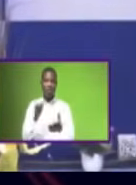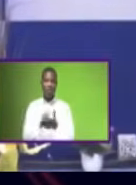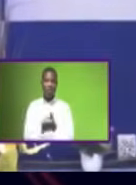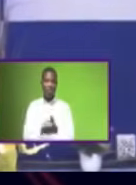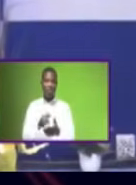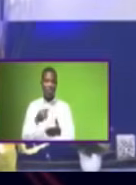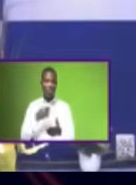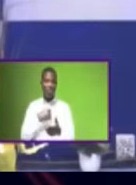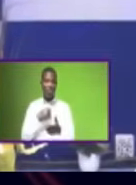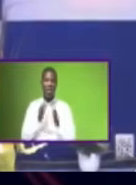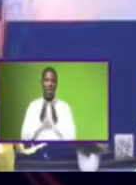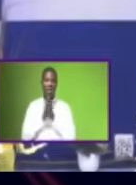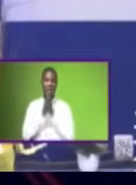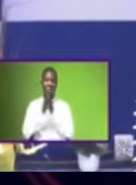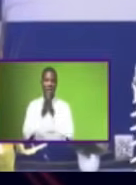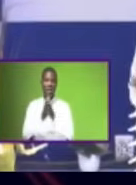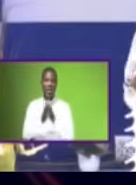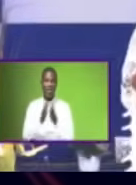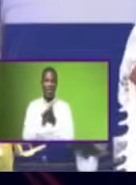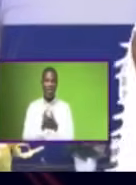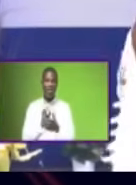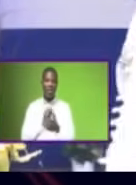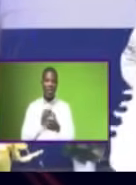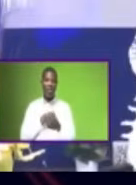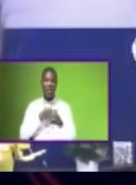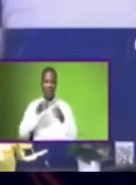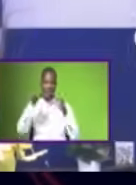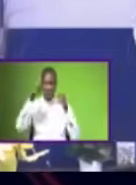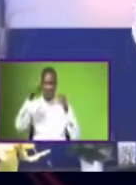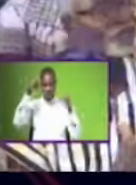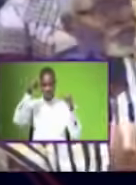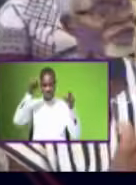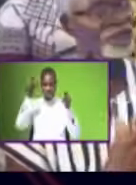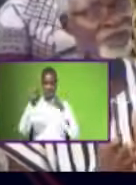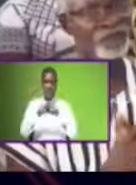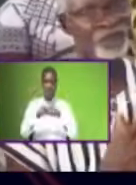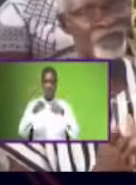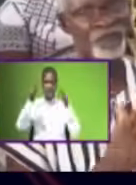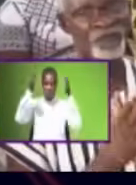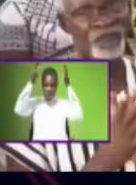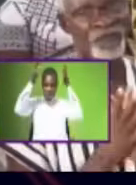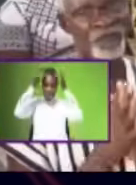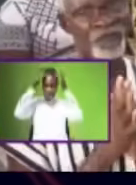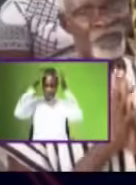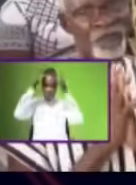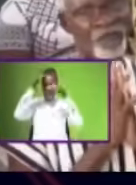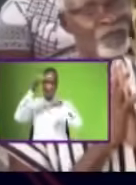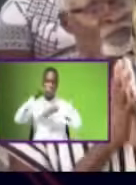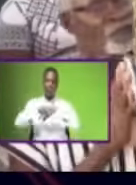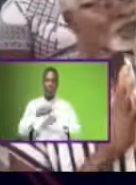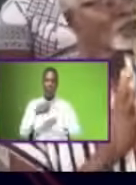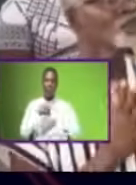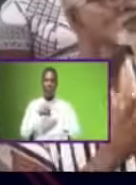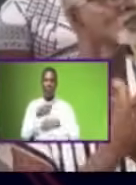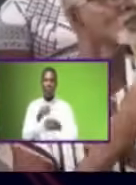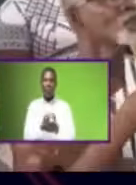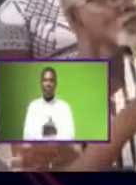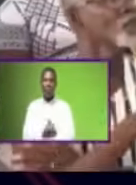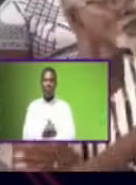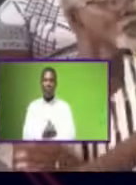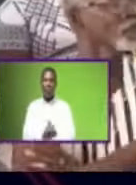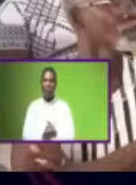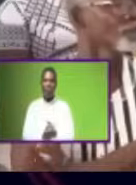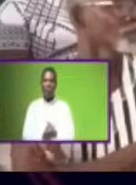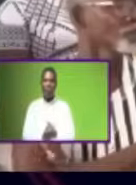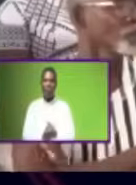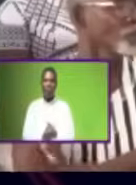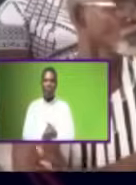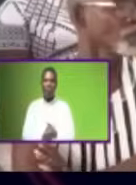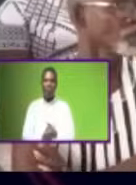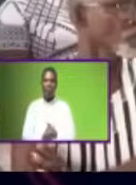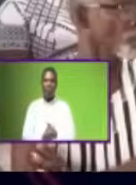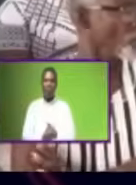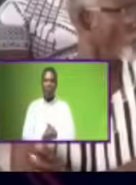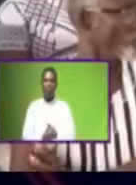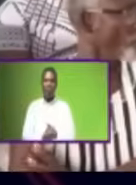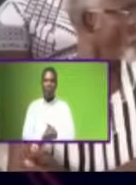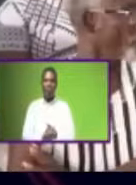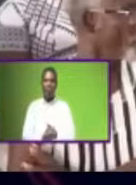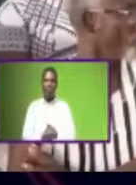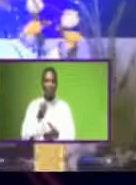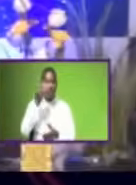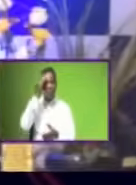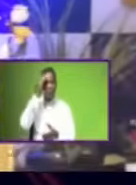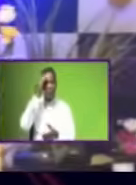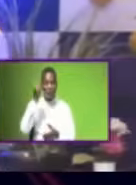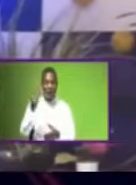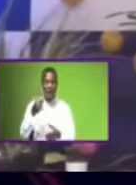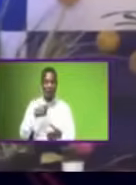it was that day that I made Oso and Madonna to put the crown on me. I didn't think I yes me in Frenya,